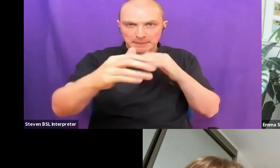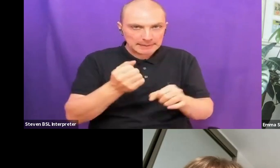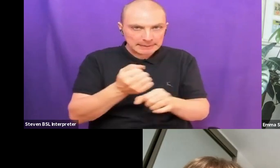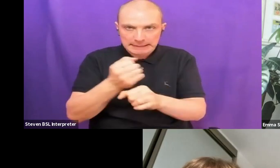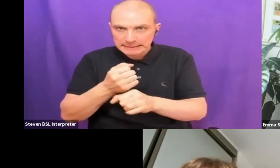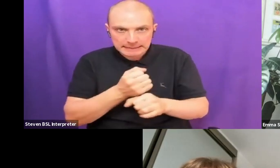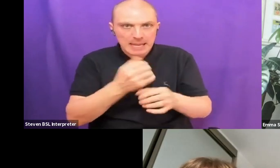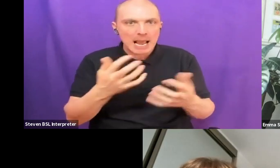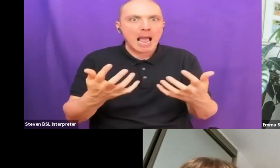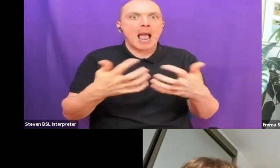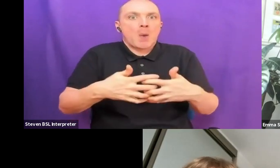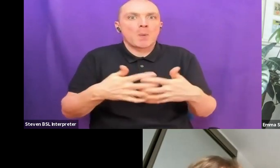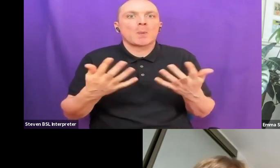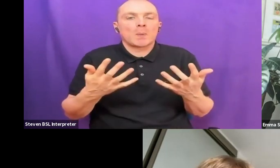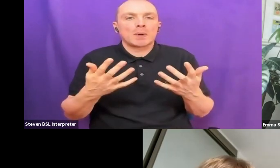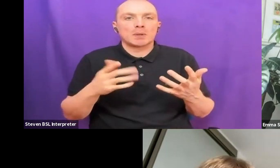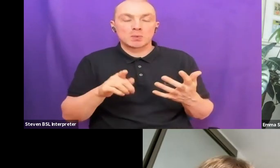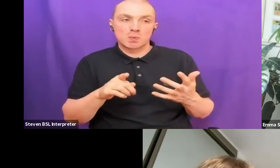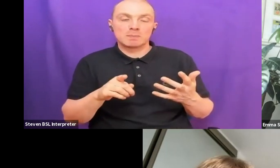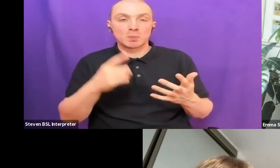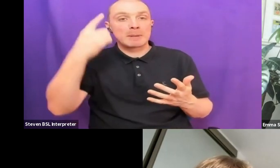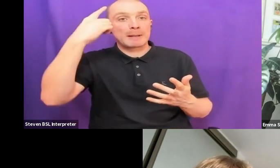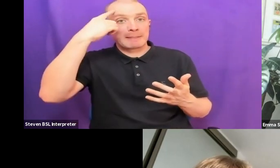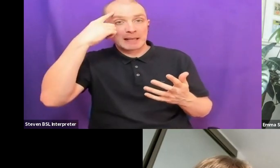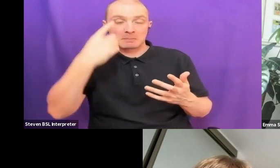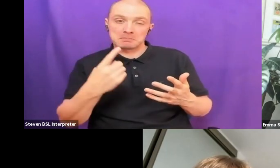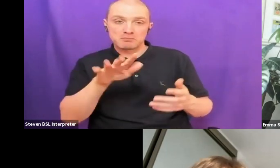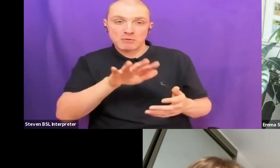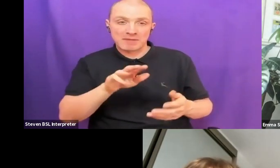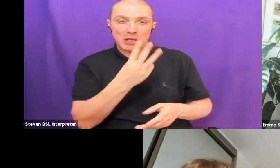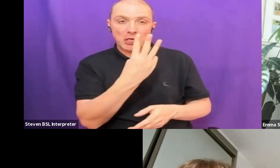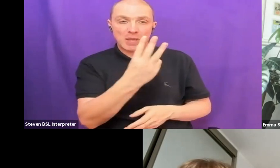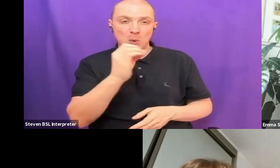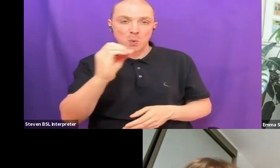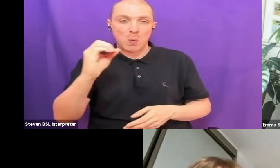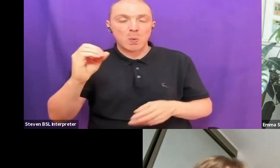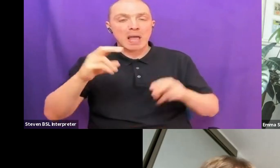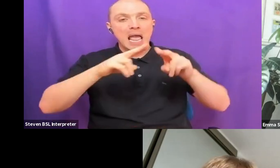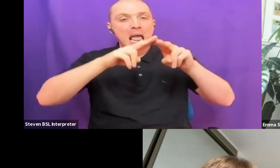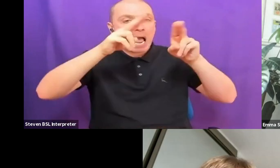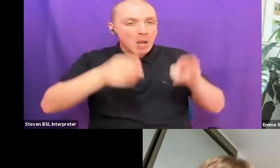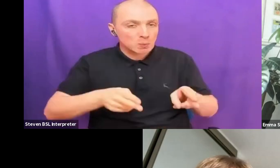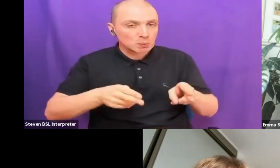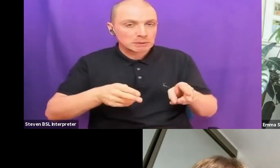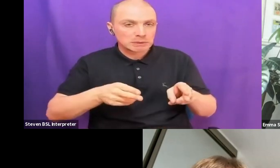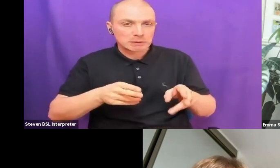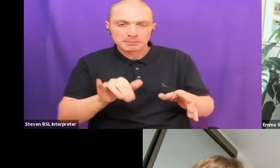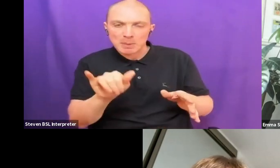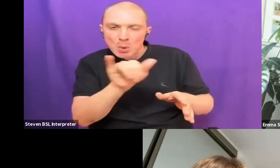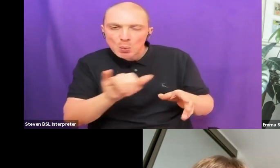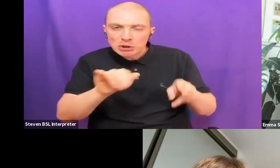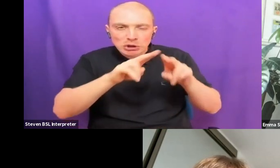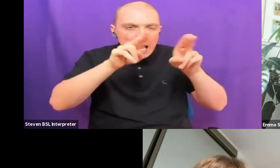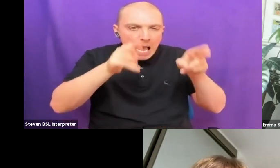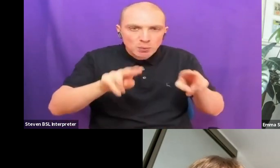depending on the type of housing unit, but maybe about 300 housing units. And again, we've had discussions, particularly I'm lucky enough to work